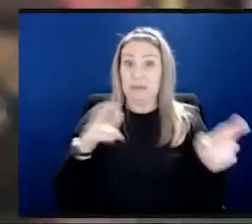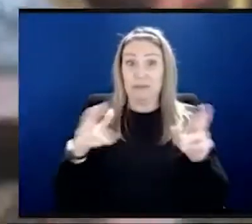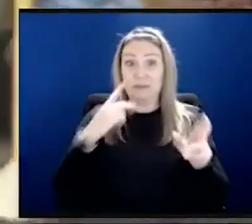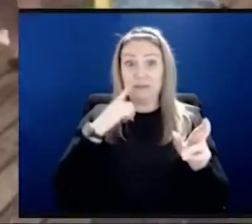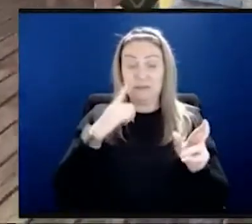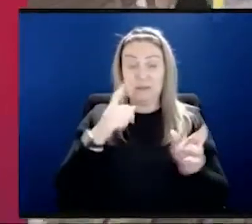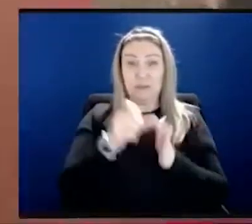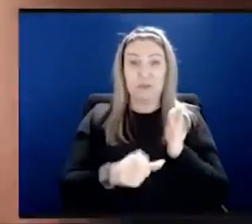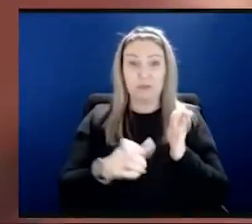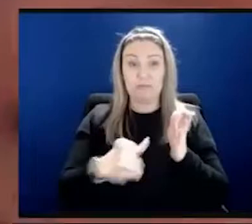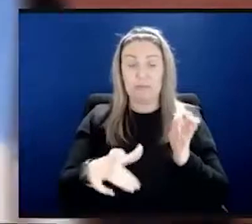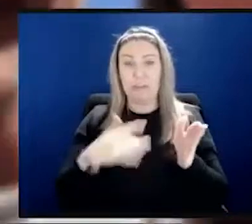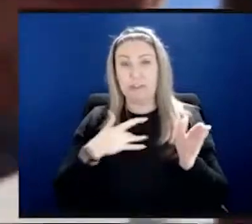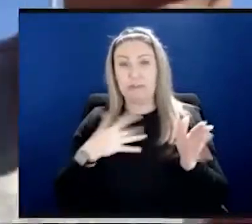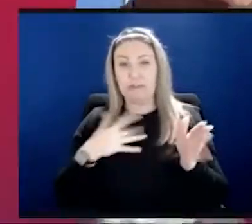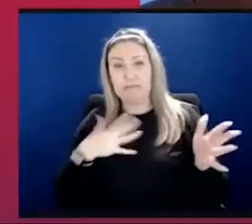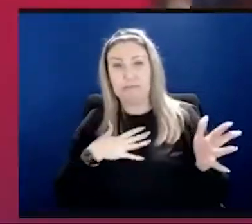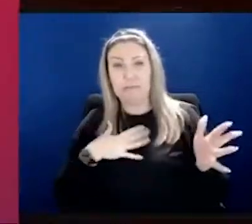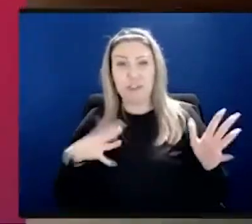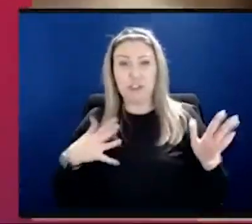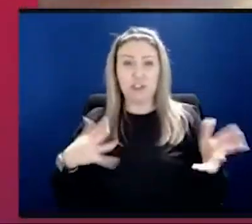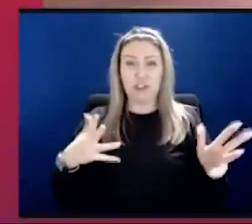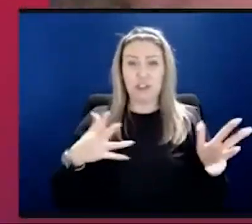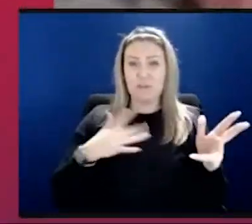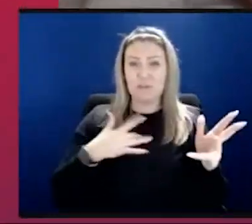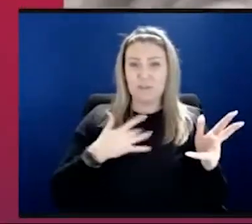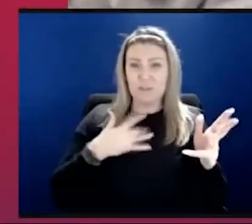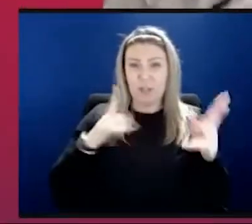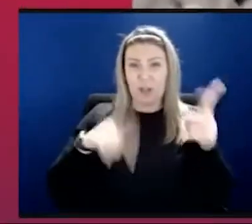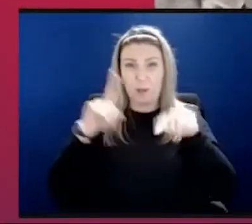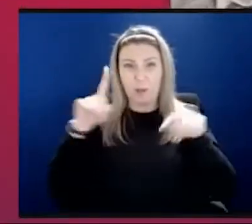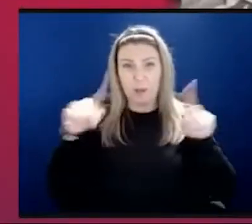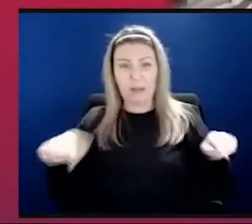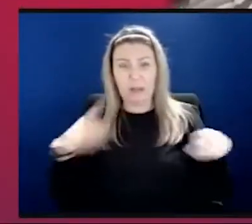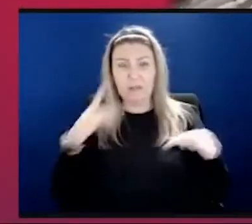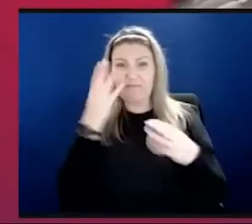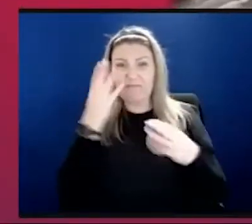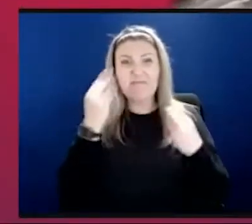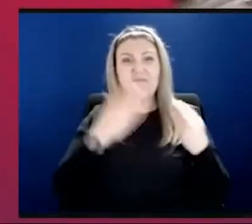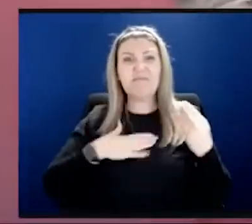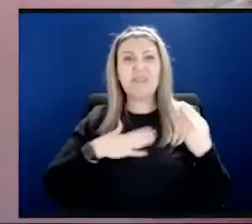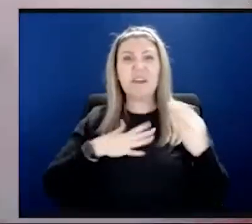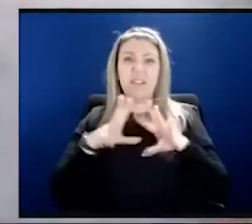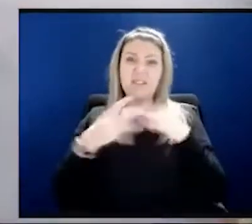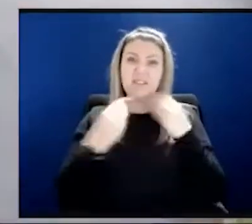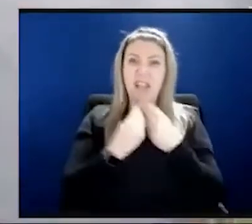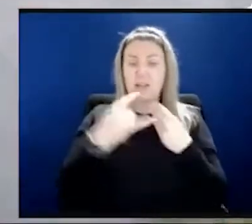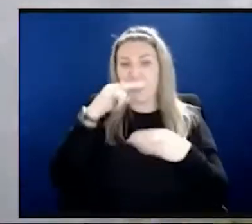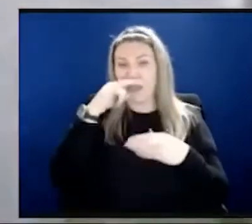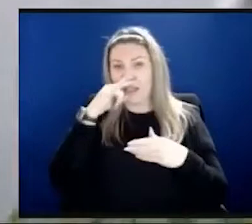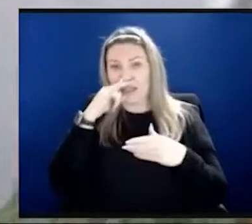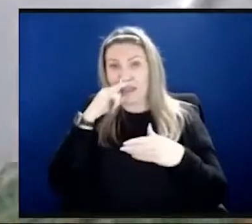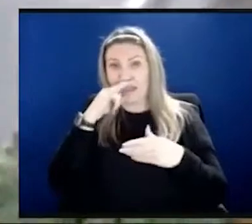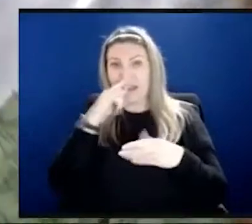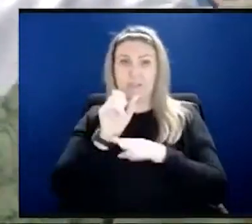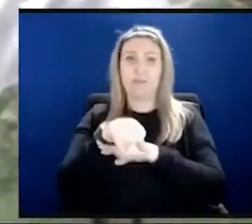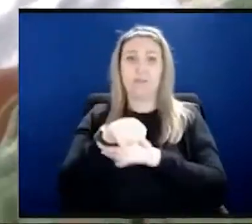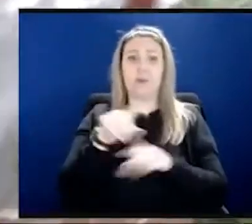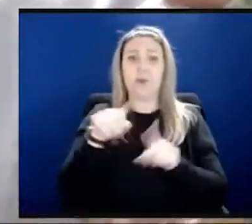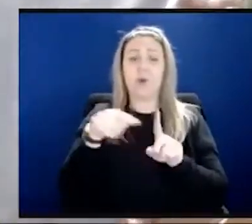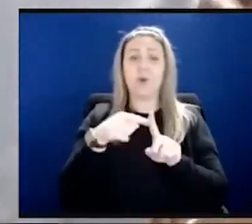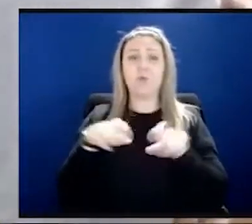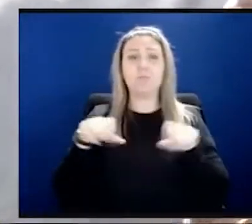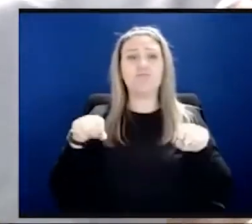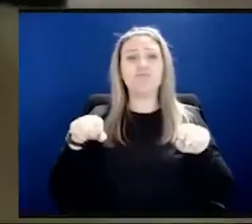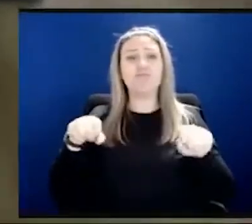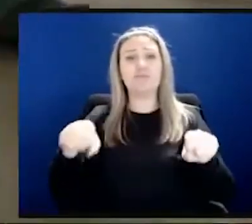nerves and feelings are all over the place right now. I'm thinking about my family and kids and just getting through this. As he's wheeled into the surgery room, he hugs his mom